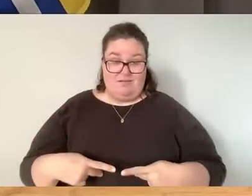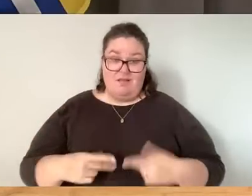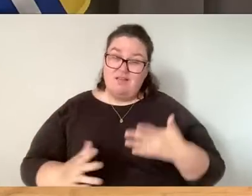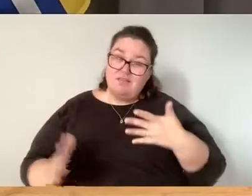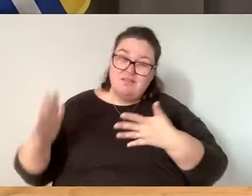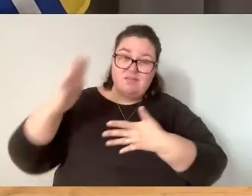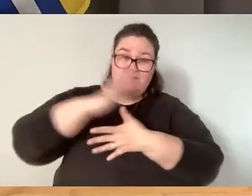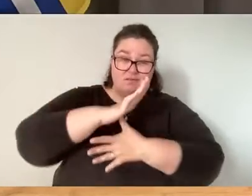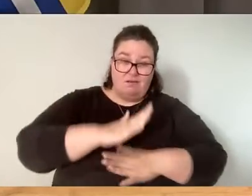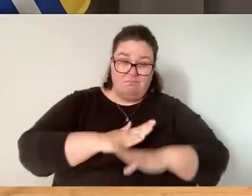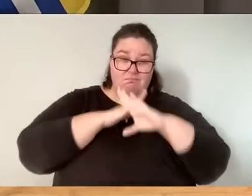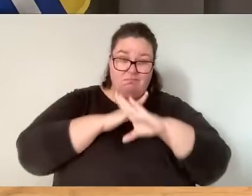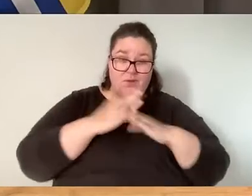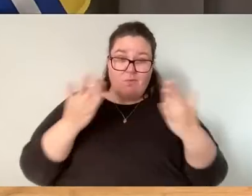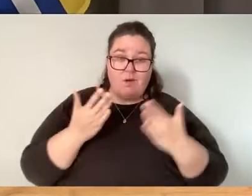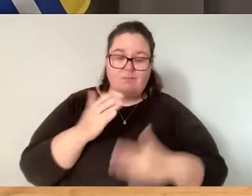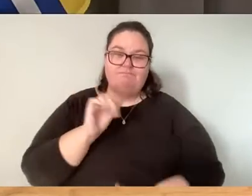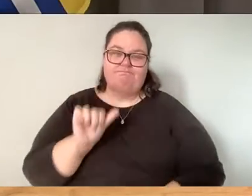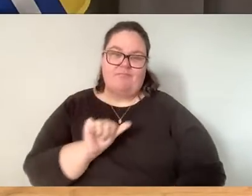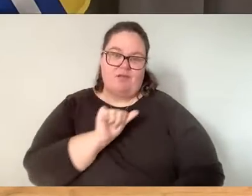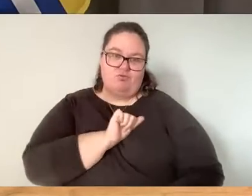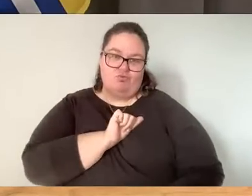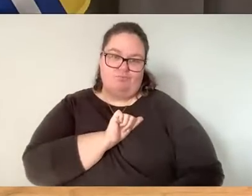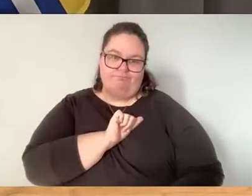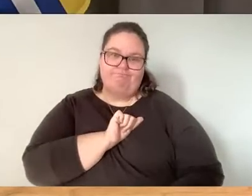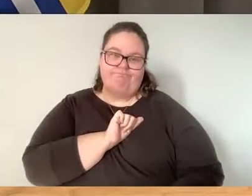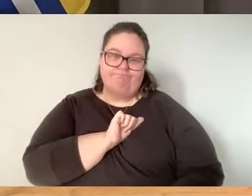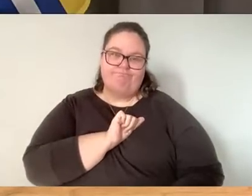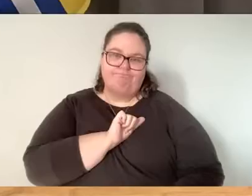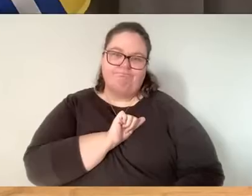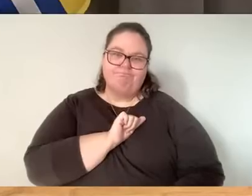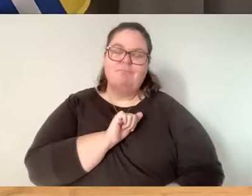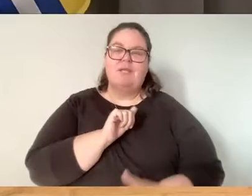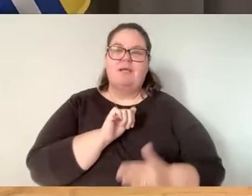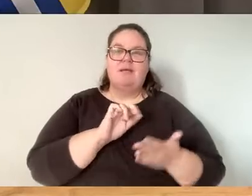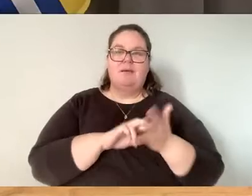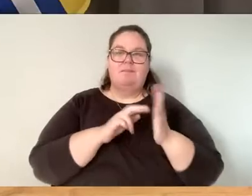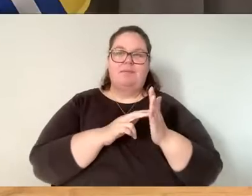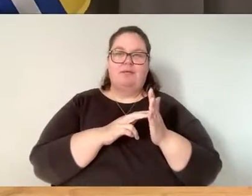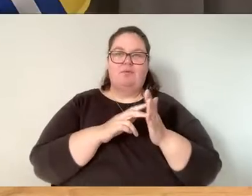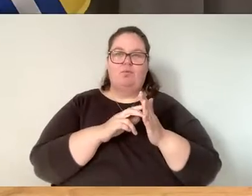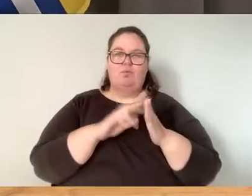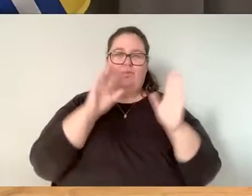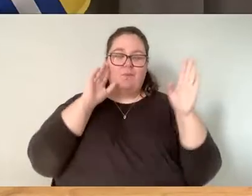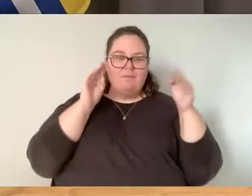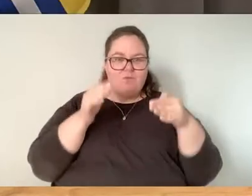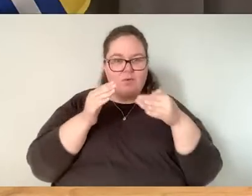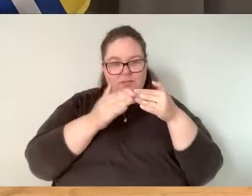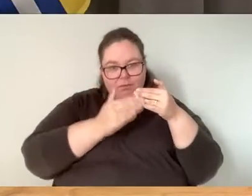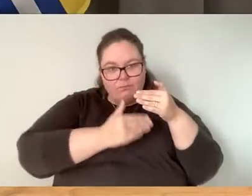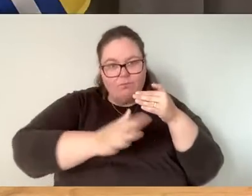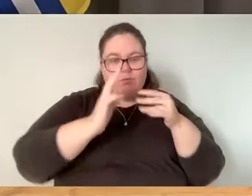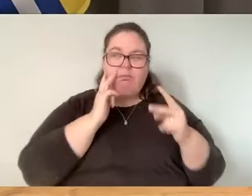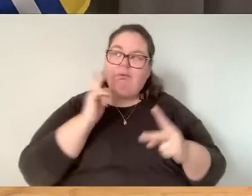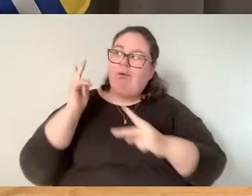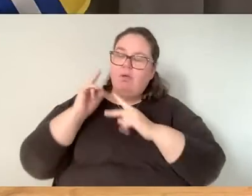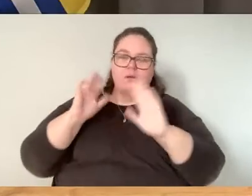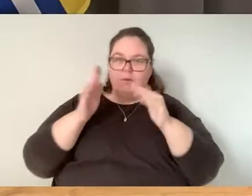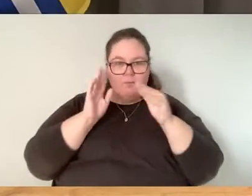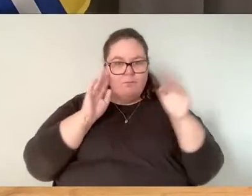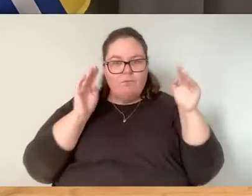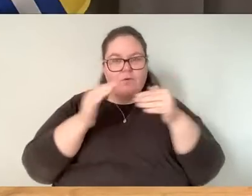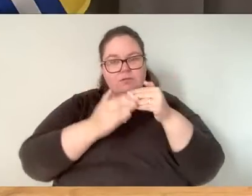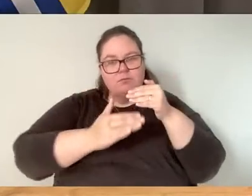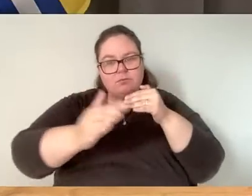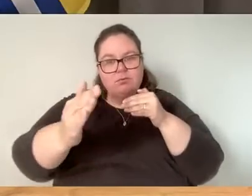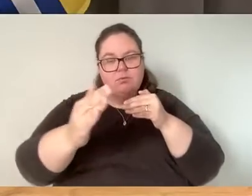all. This is all about moving forward, and I cannot wait to see what this brings to New Brunswick. This is an